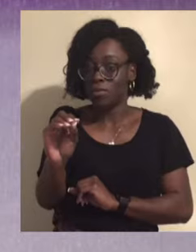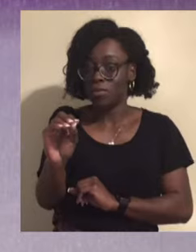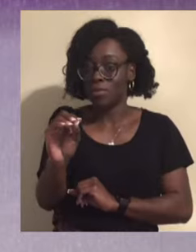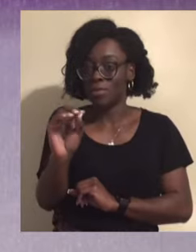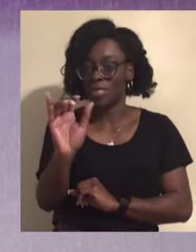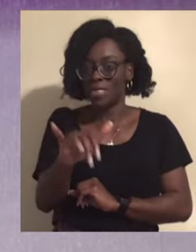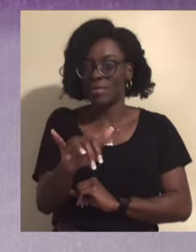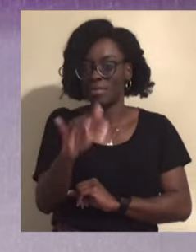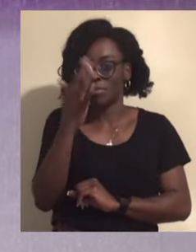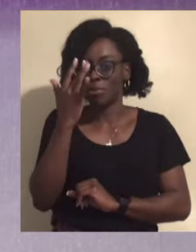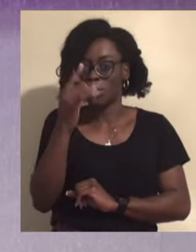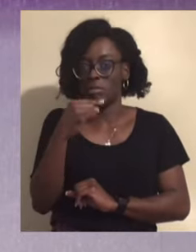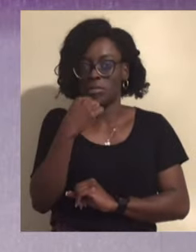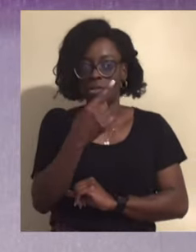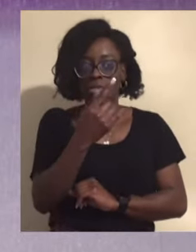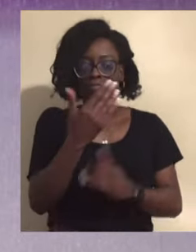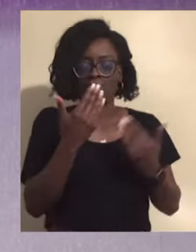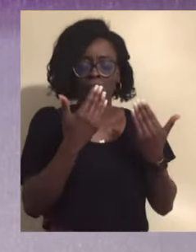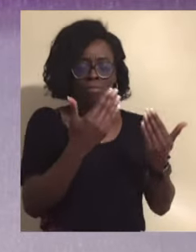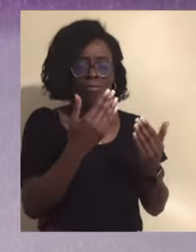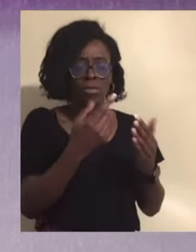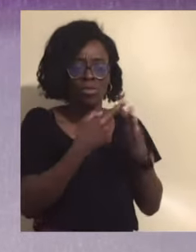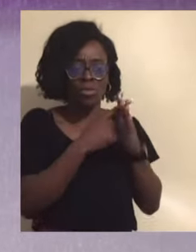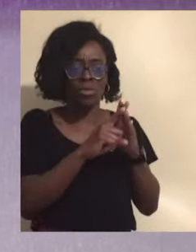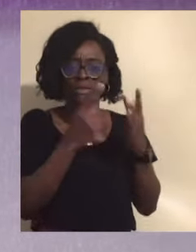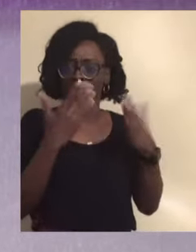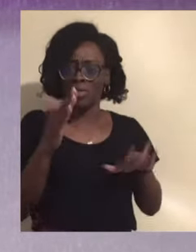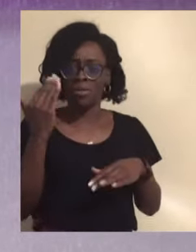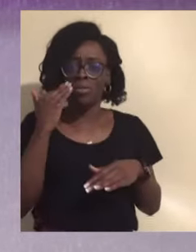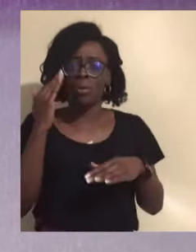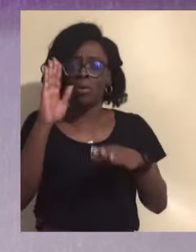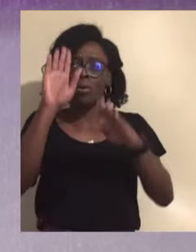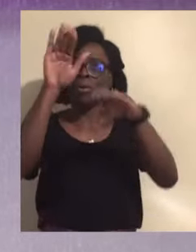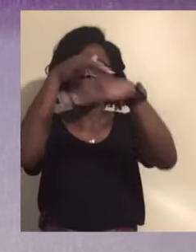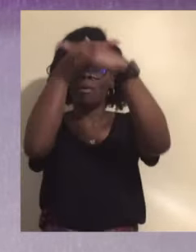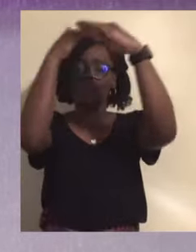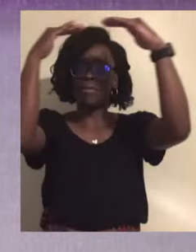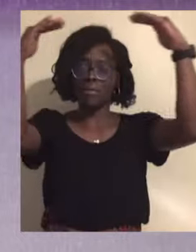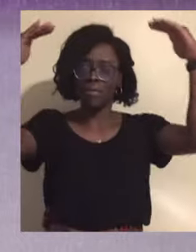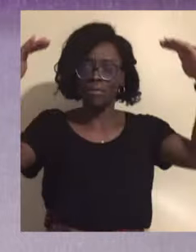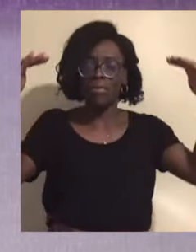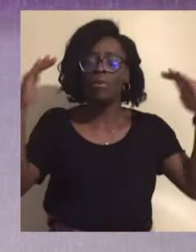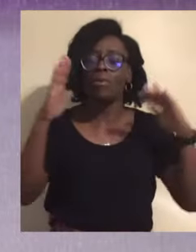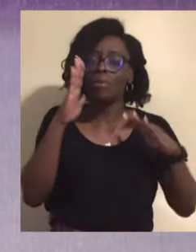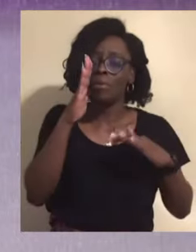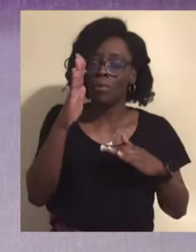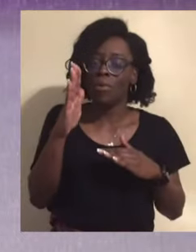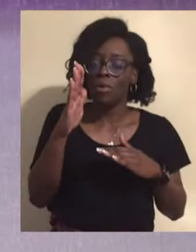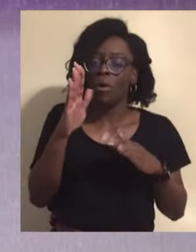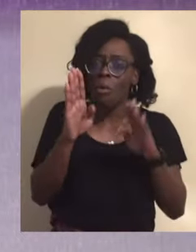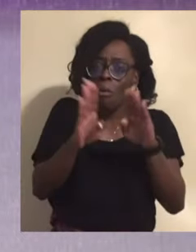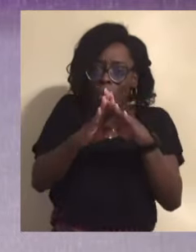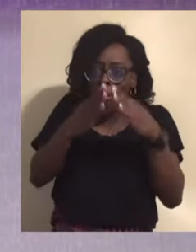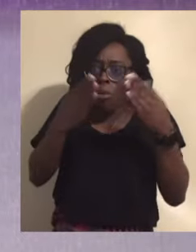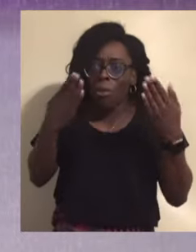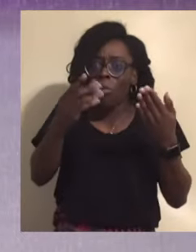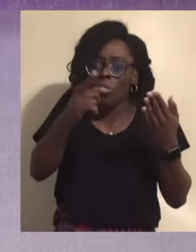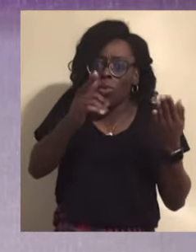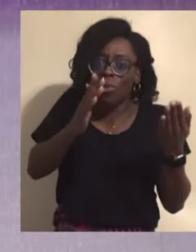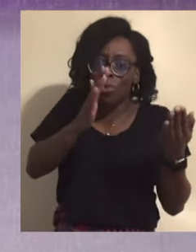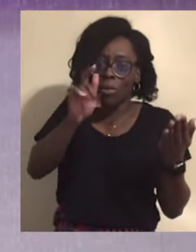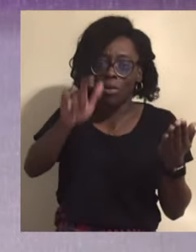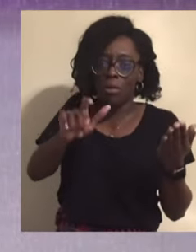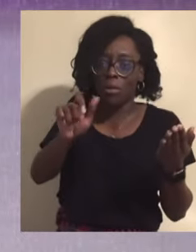is going to open up at some point and you are going to need the ark that God is telling you to build.